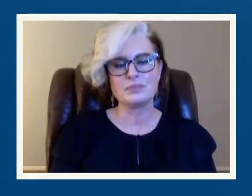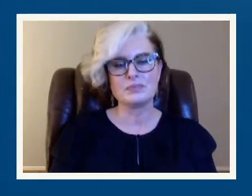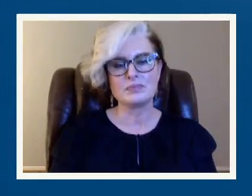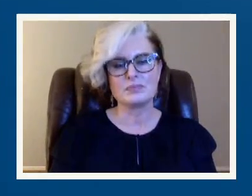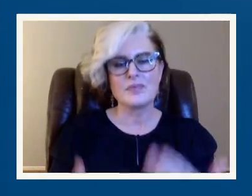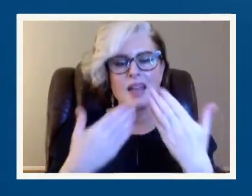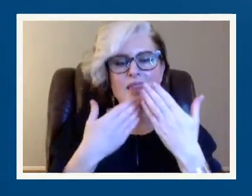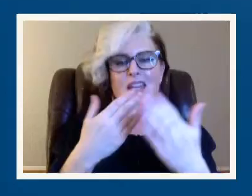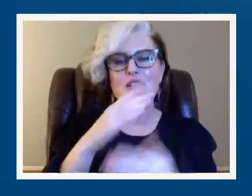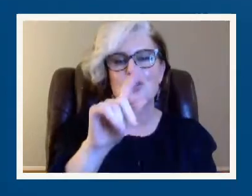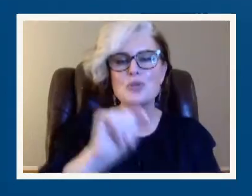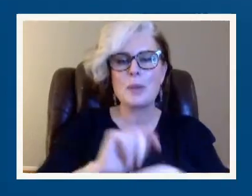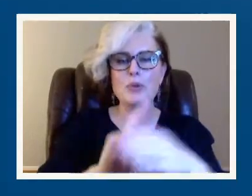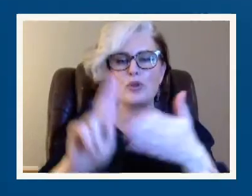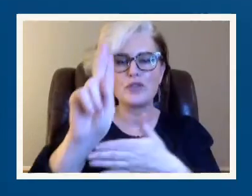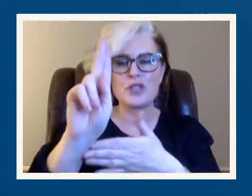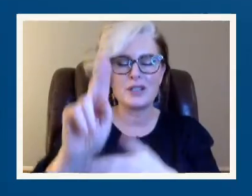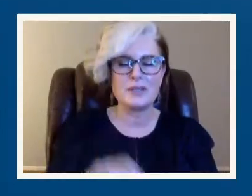Temple.